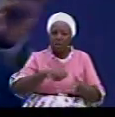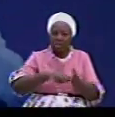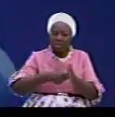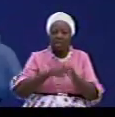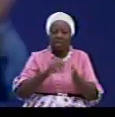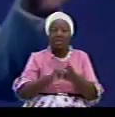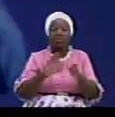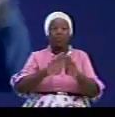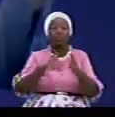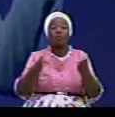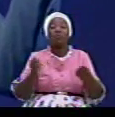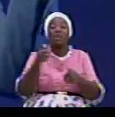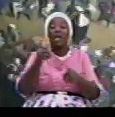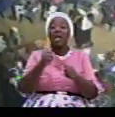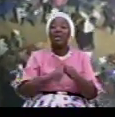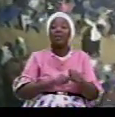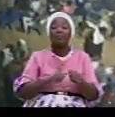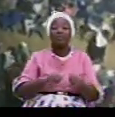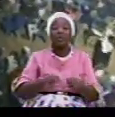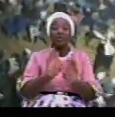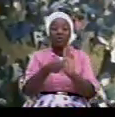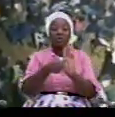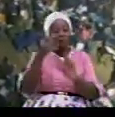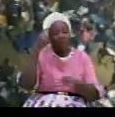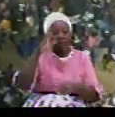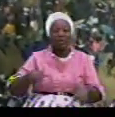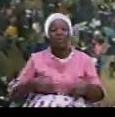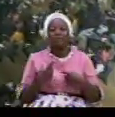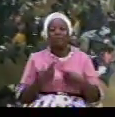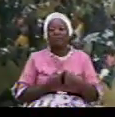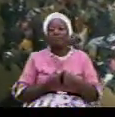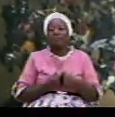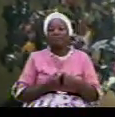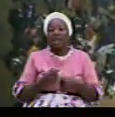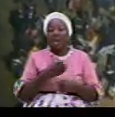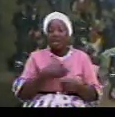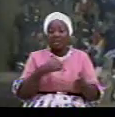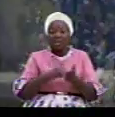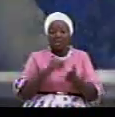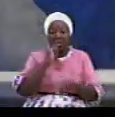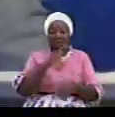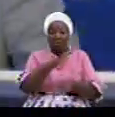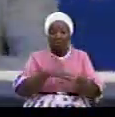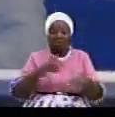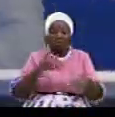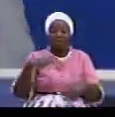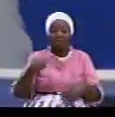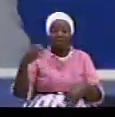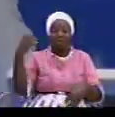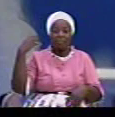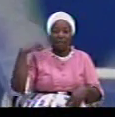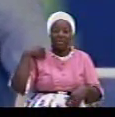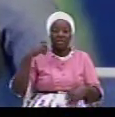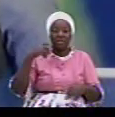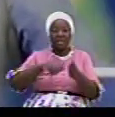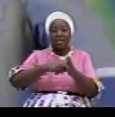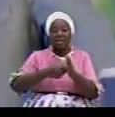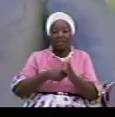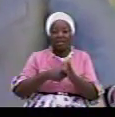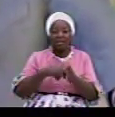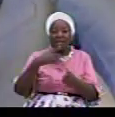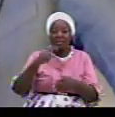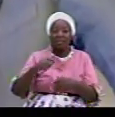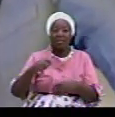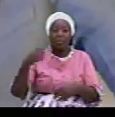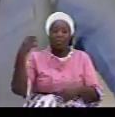every door for your life. And it is called the master key. The master key